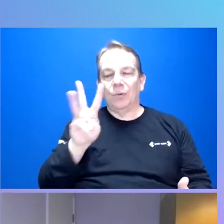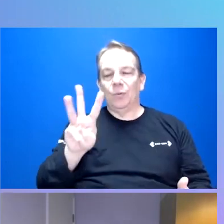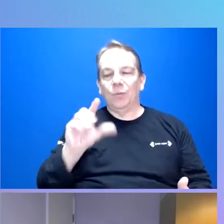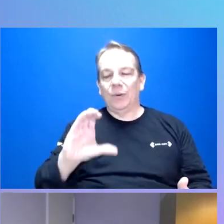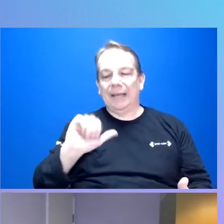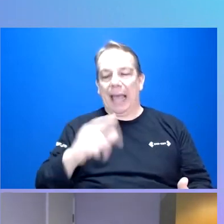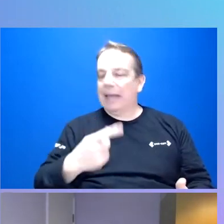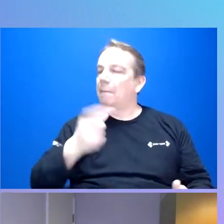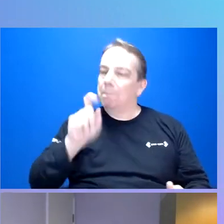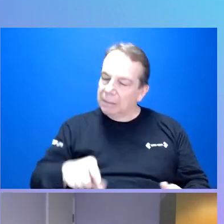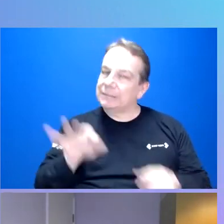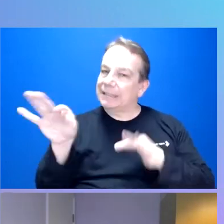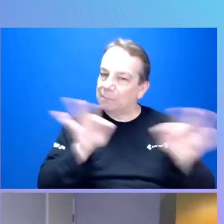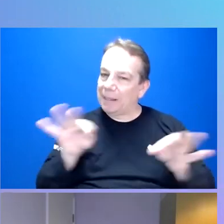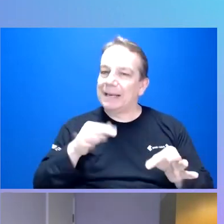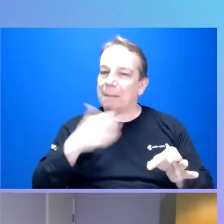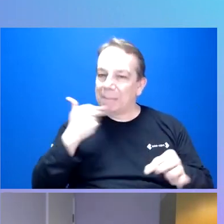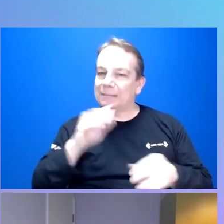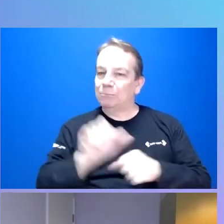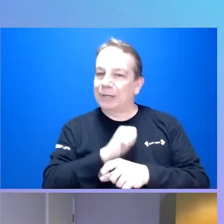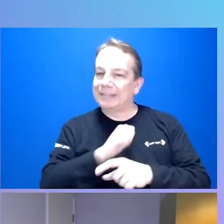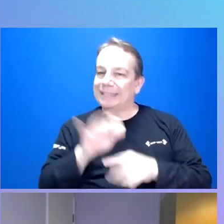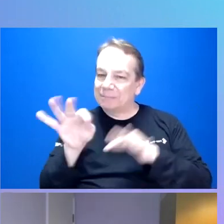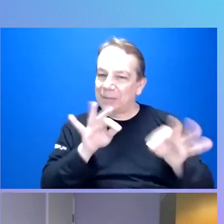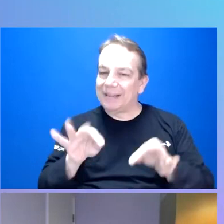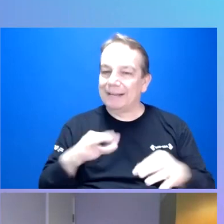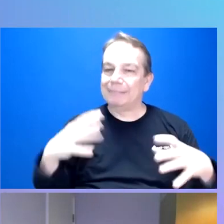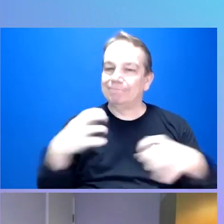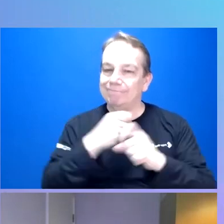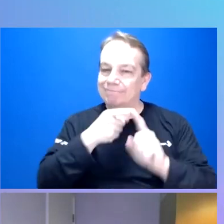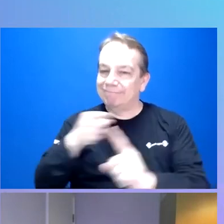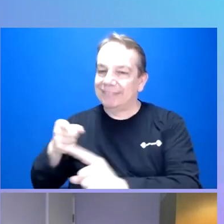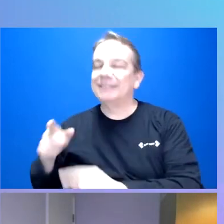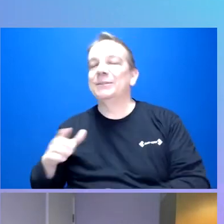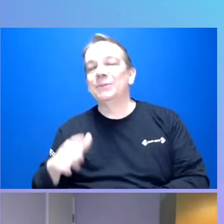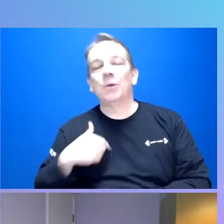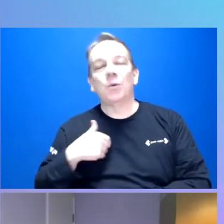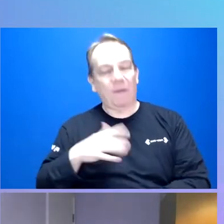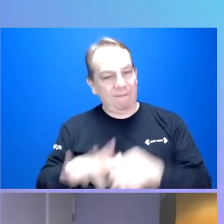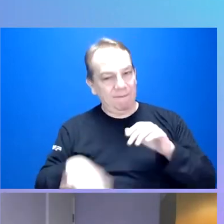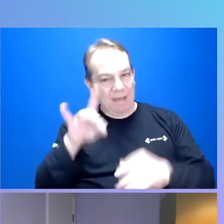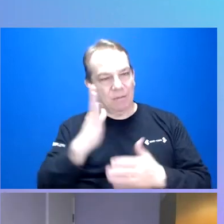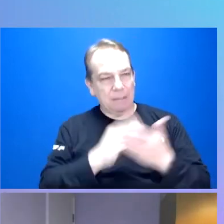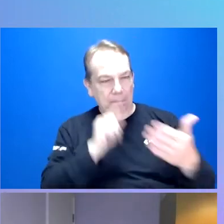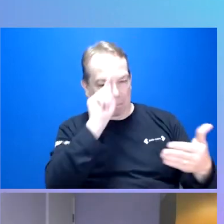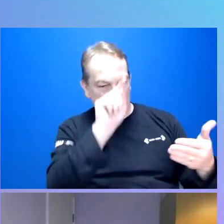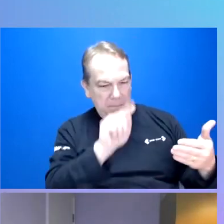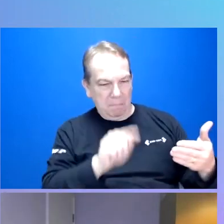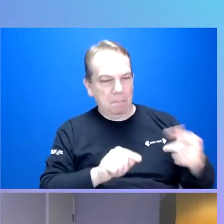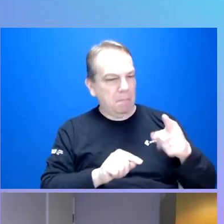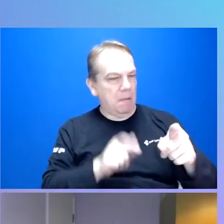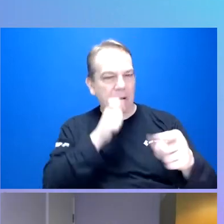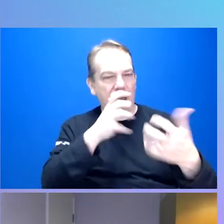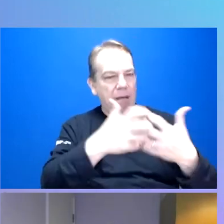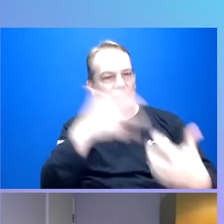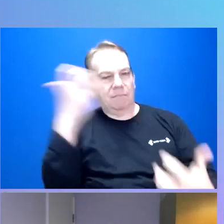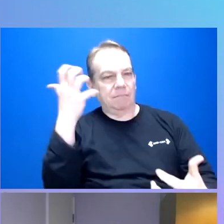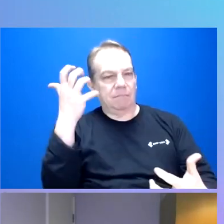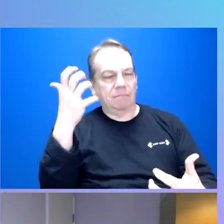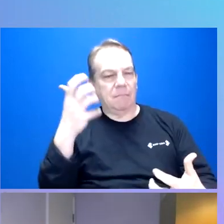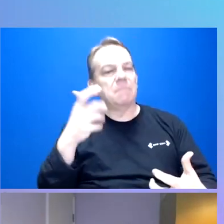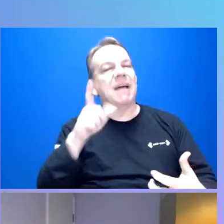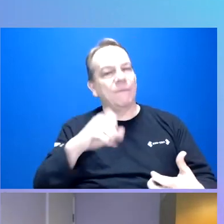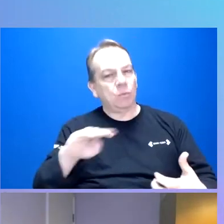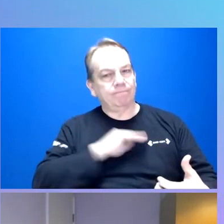in me as a piece of best practice. So those WCAG guidelines, we found some instances that were not reaching